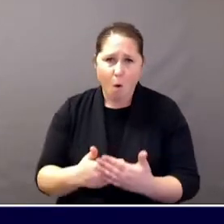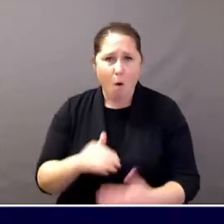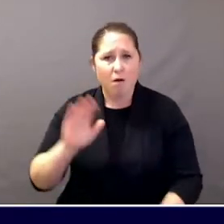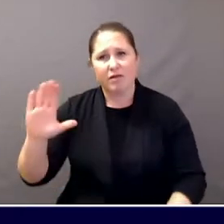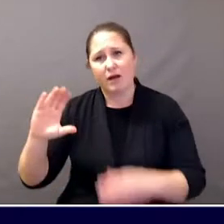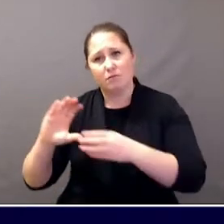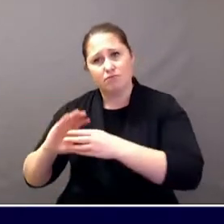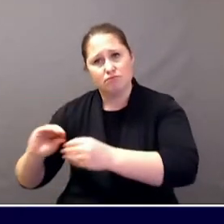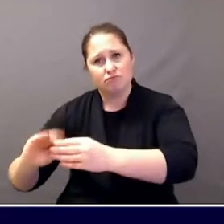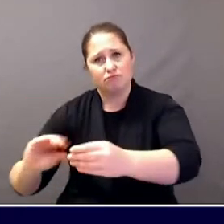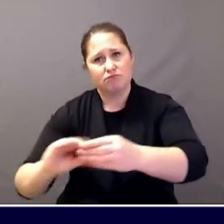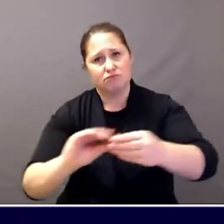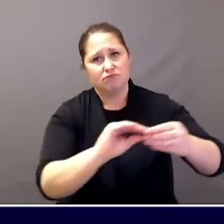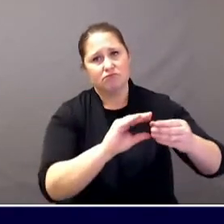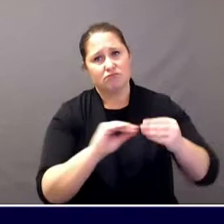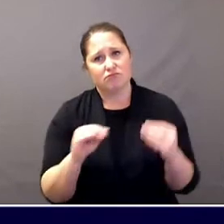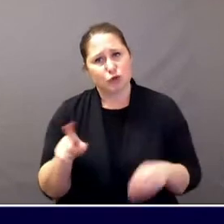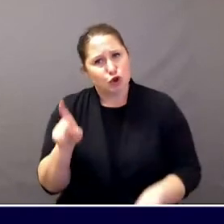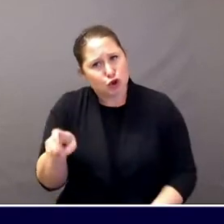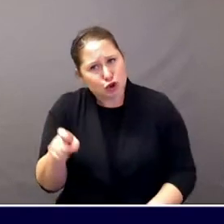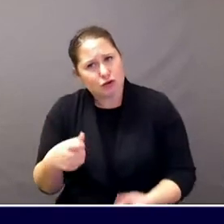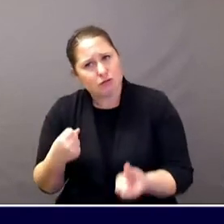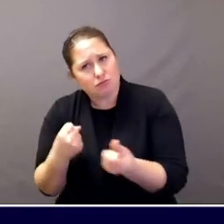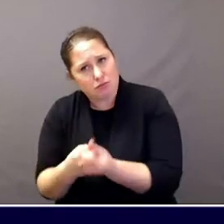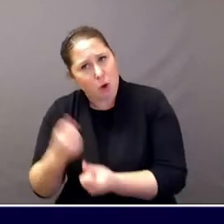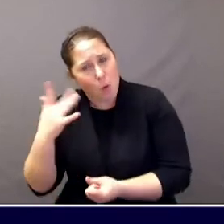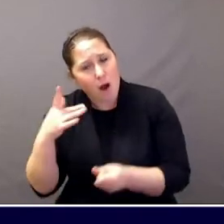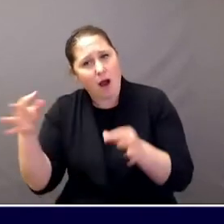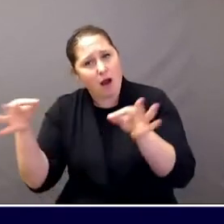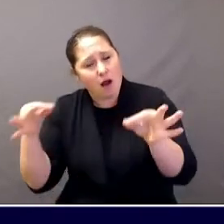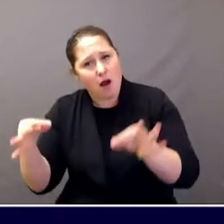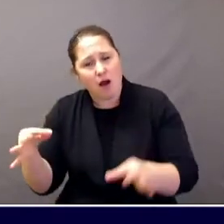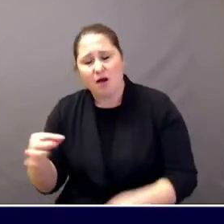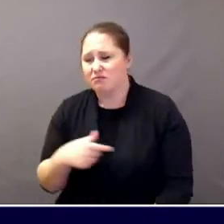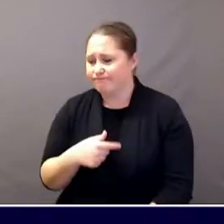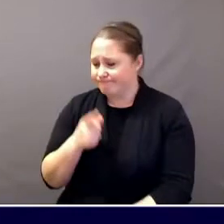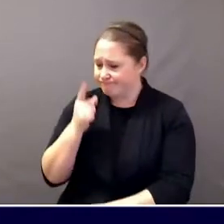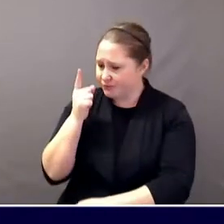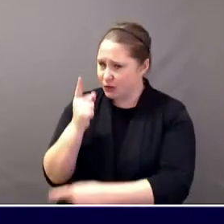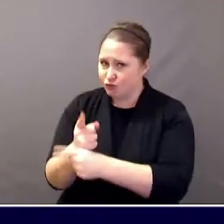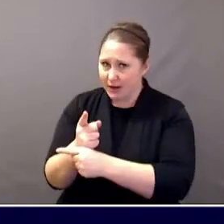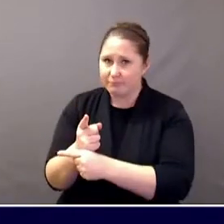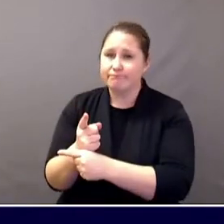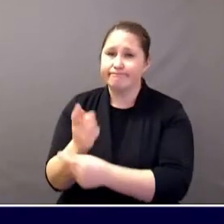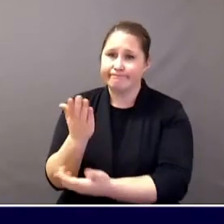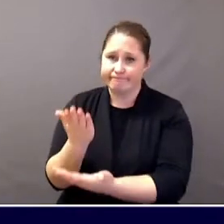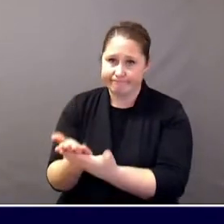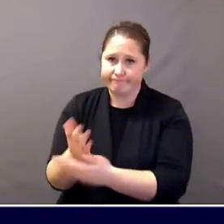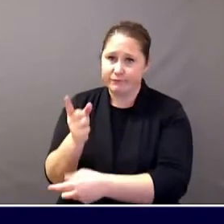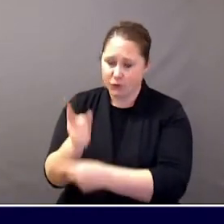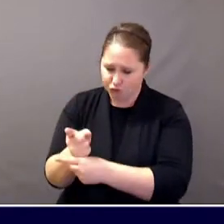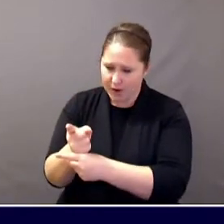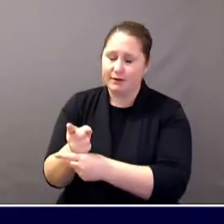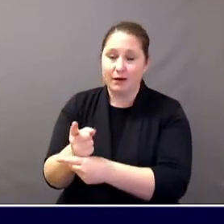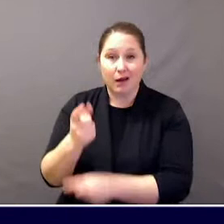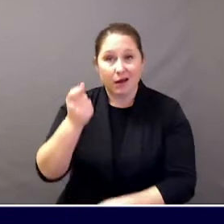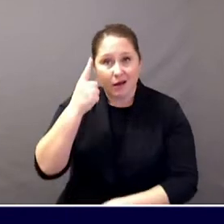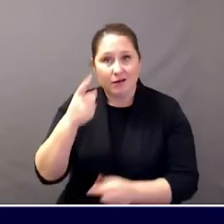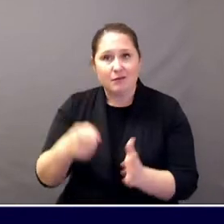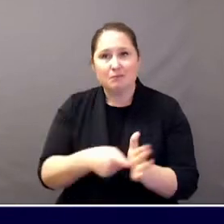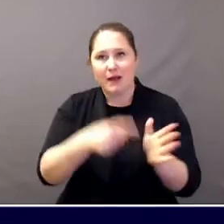and every one. They are valid, they are very valid. But as always, our decisions have to be based on